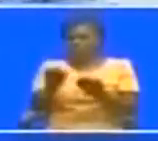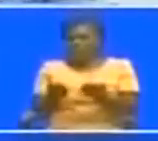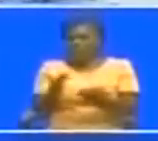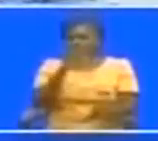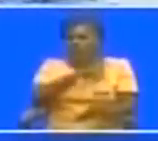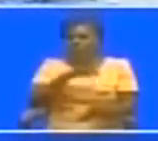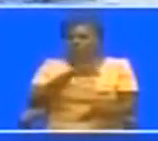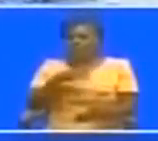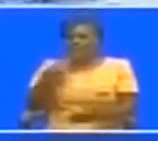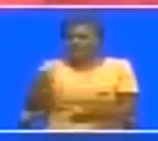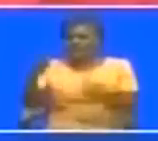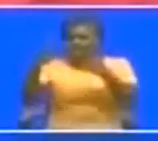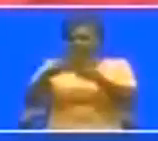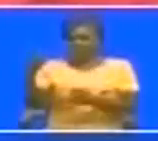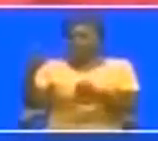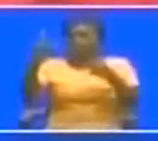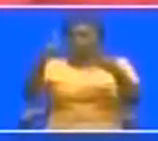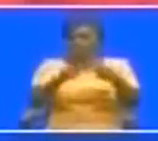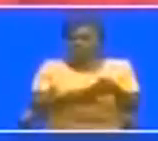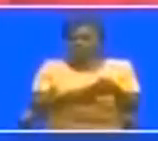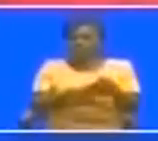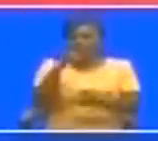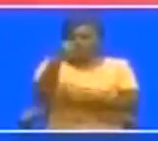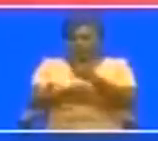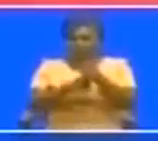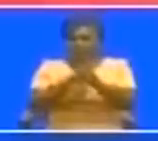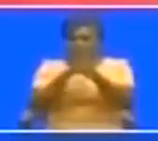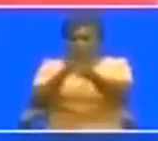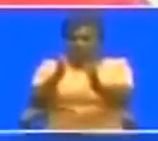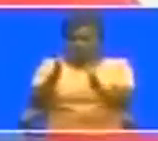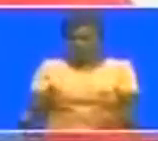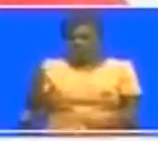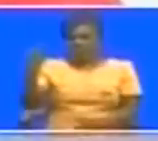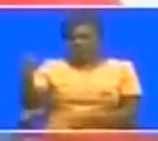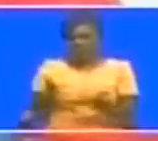million shillings recorded a year earlier. Michael Karanja, KTN Business.